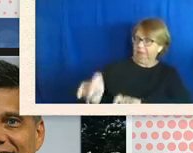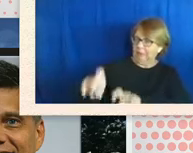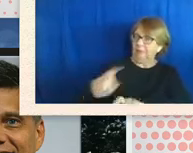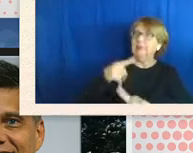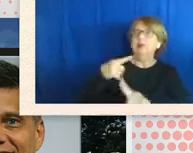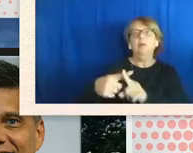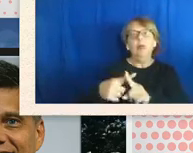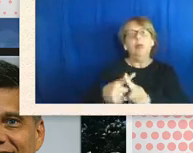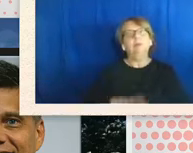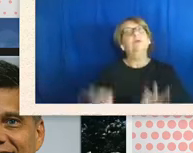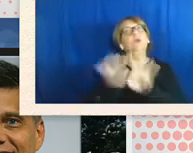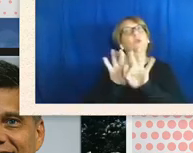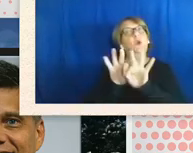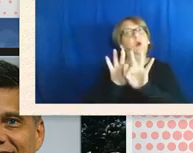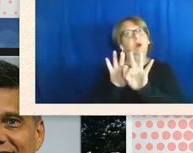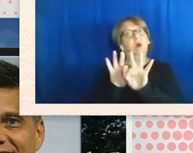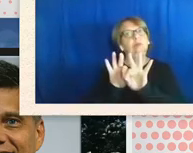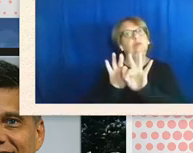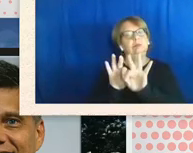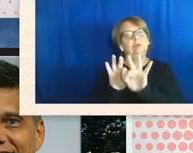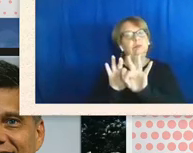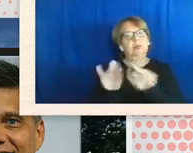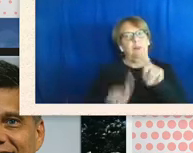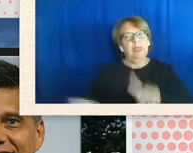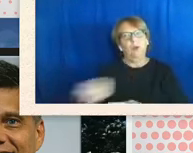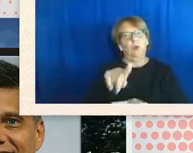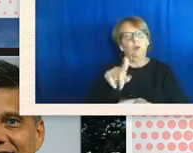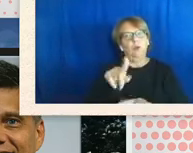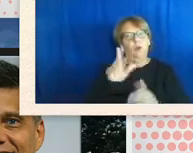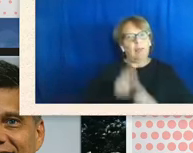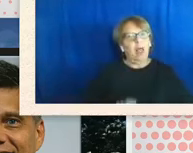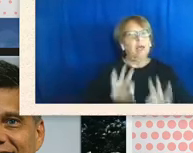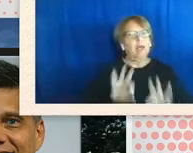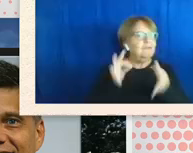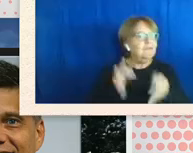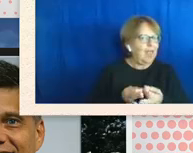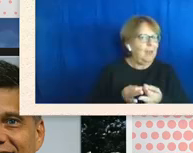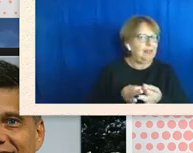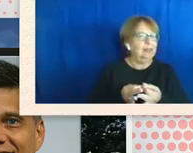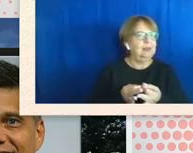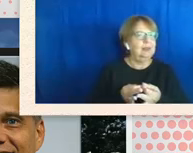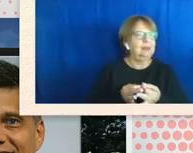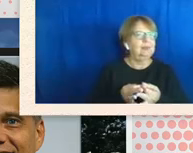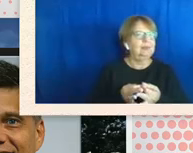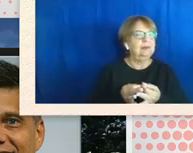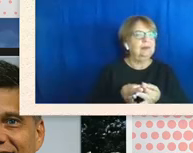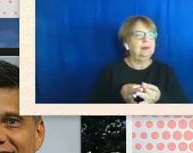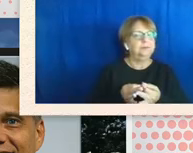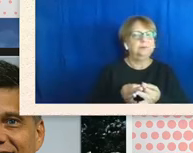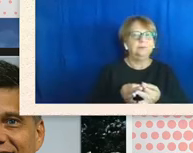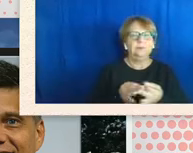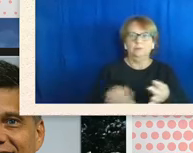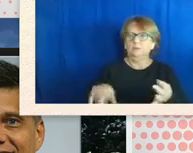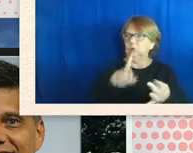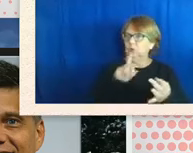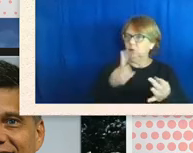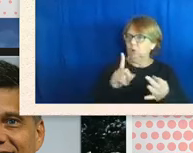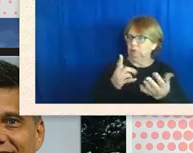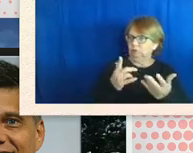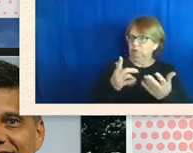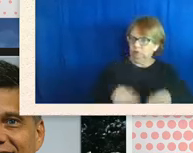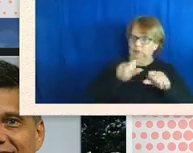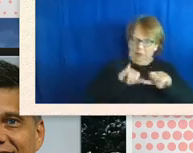people, the clients and families who are being assessed. We just need